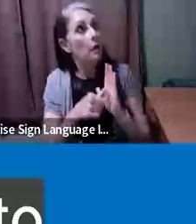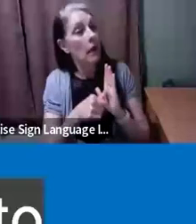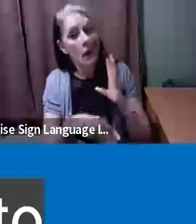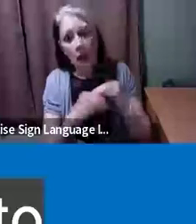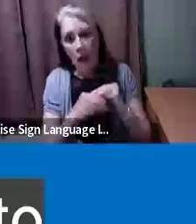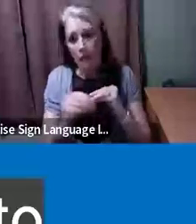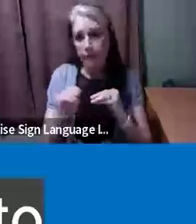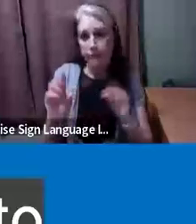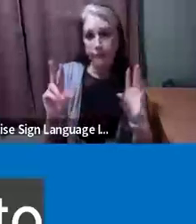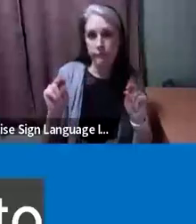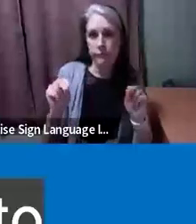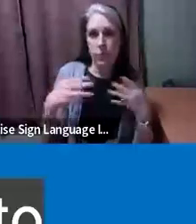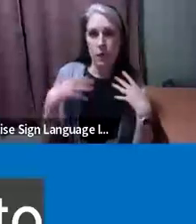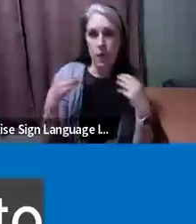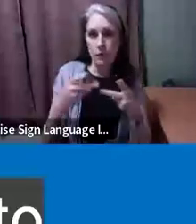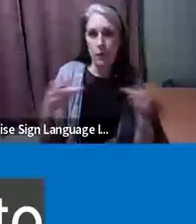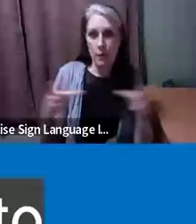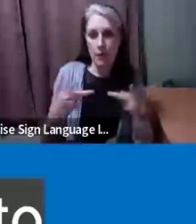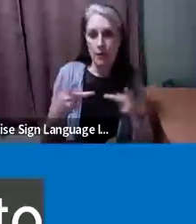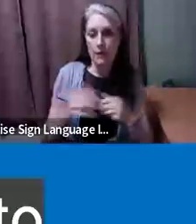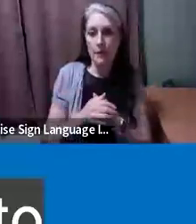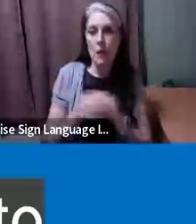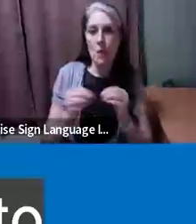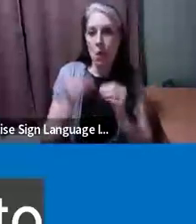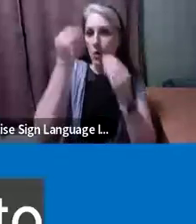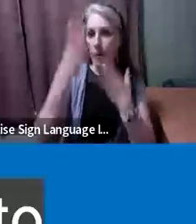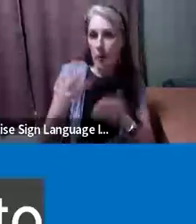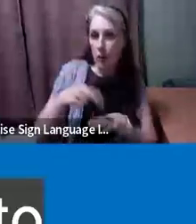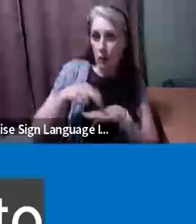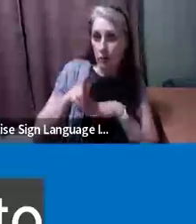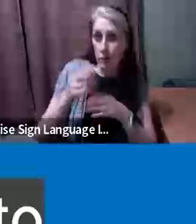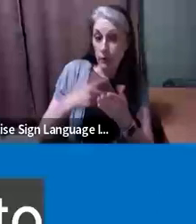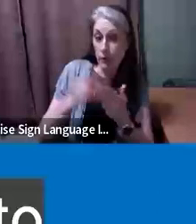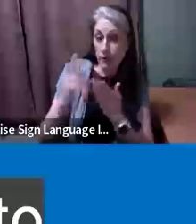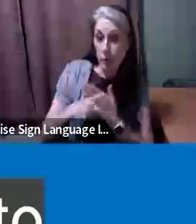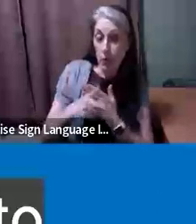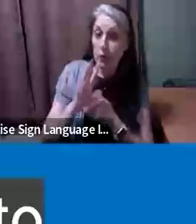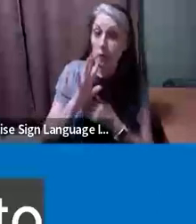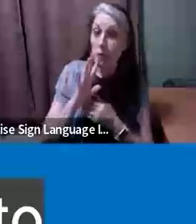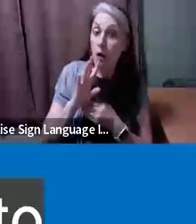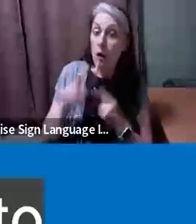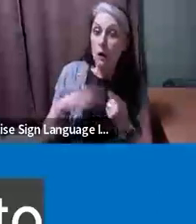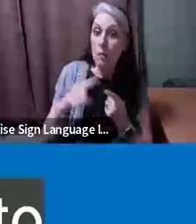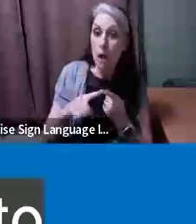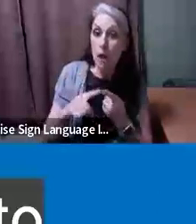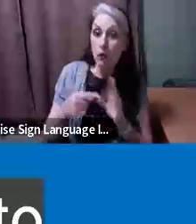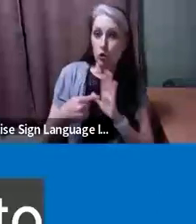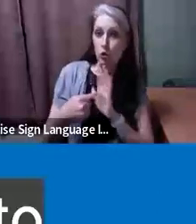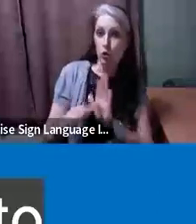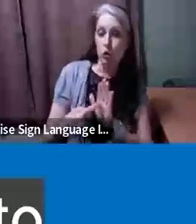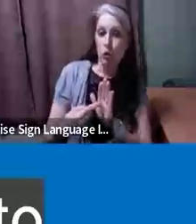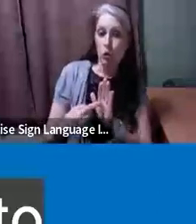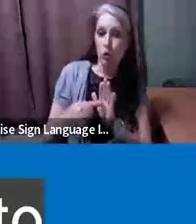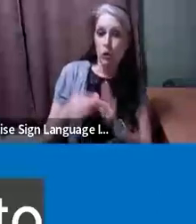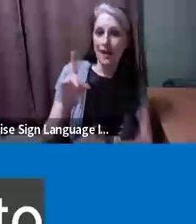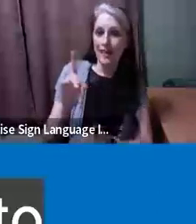Healthy Places Index for a little bit more information. I know that's something we reference in this program quite a bit. It does talk a little, it does show you a little bit of the demographics,